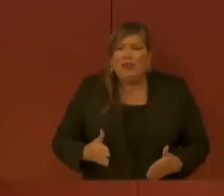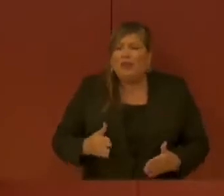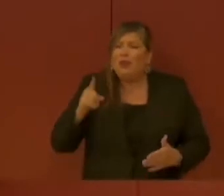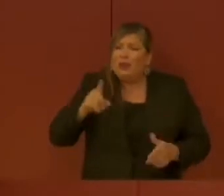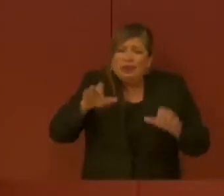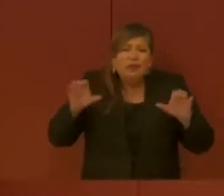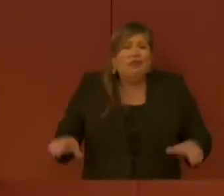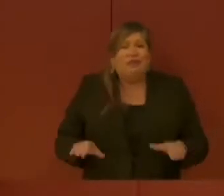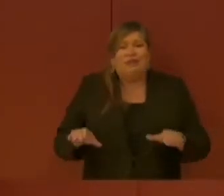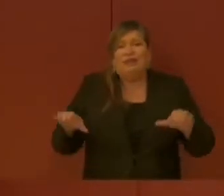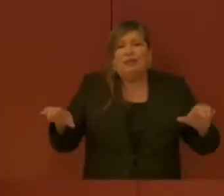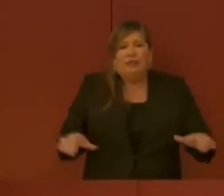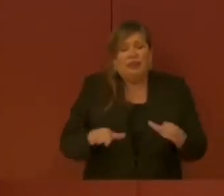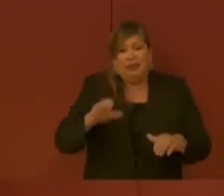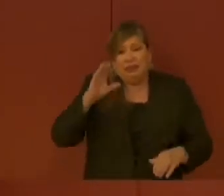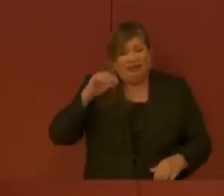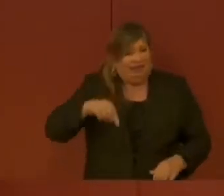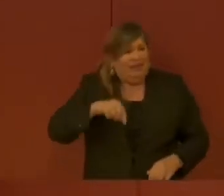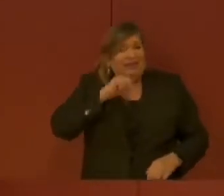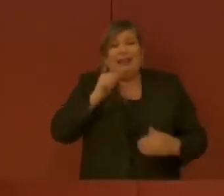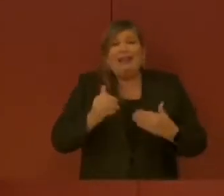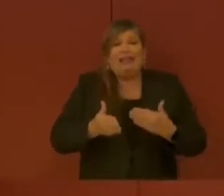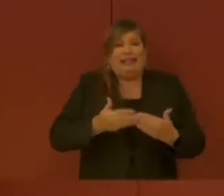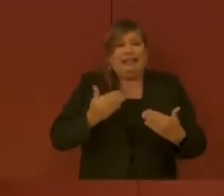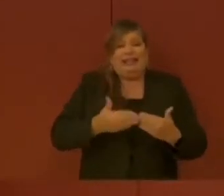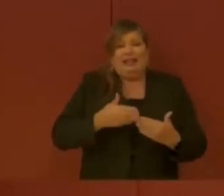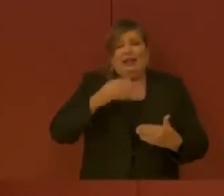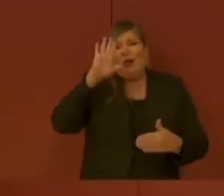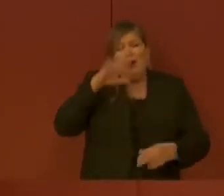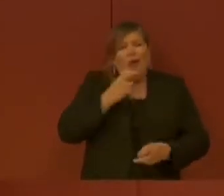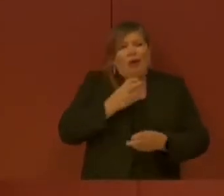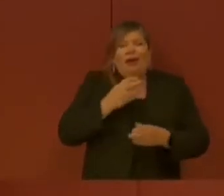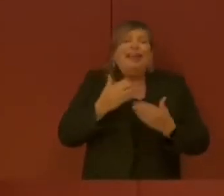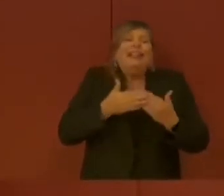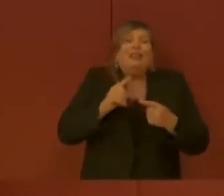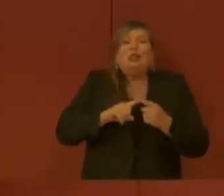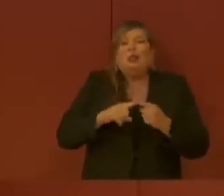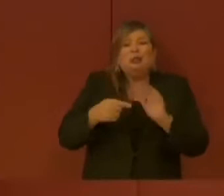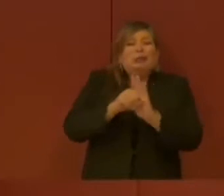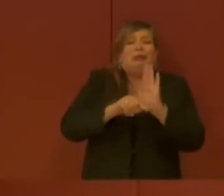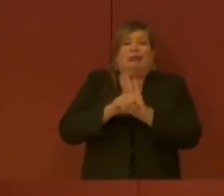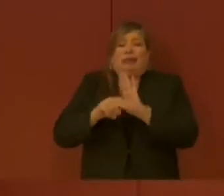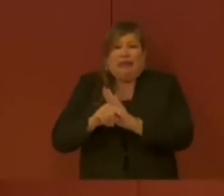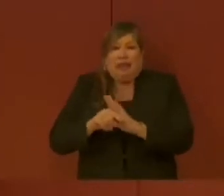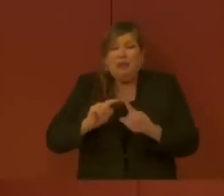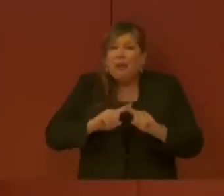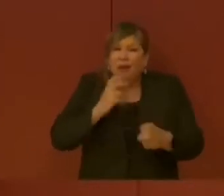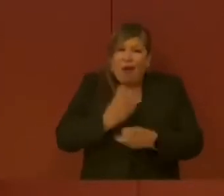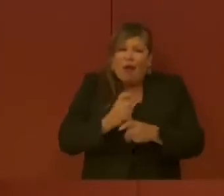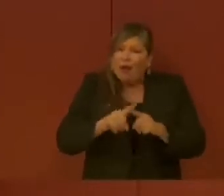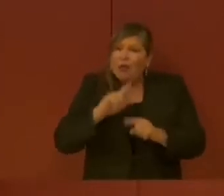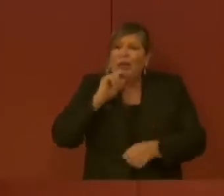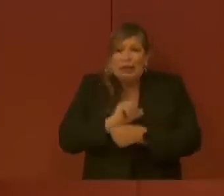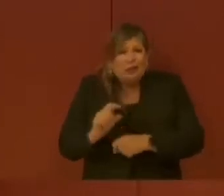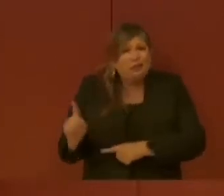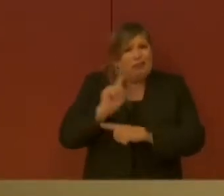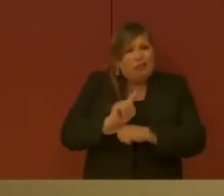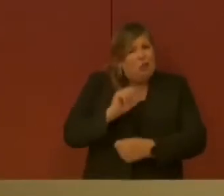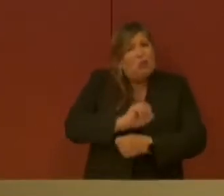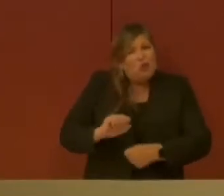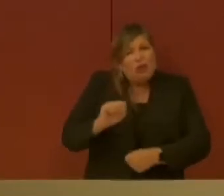on any of us. It's easy to throw stones. It's harder to actually stand up and do the work. So thank you very much. And please.